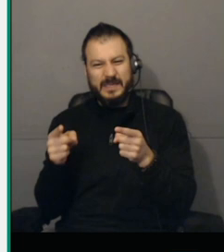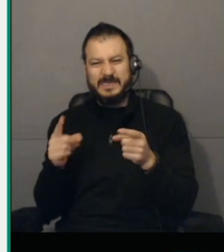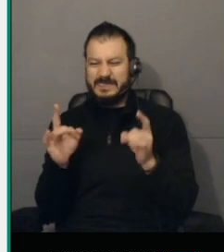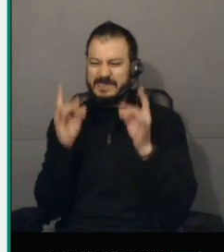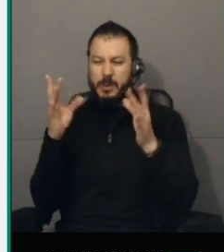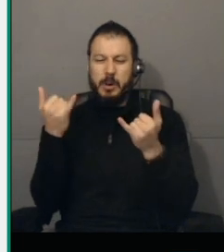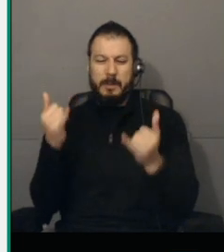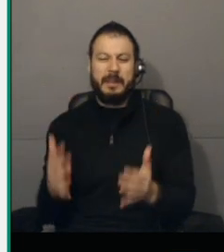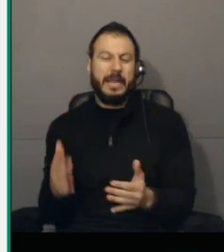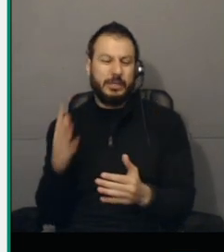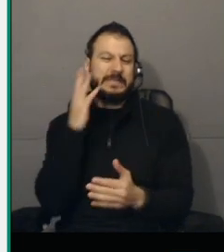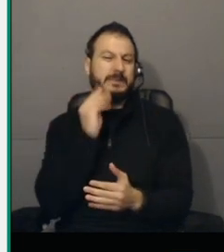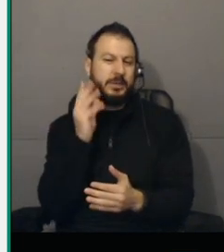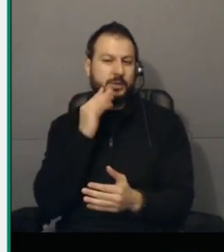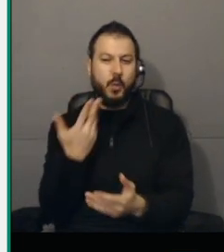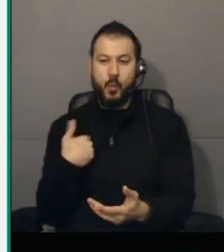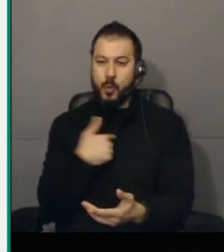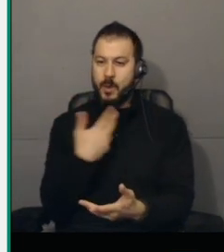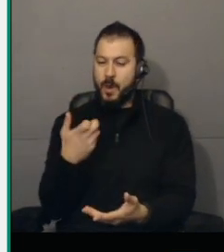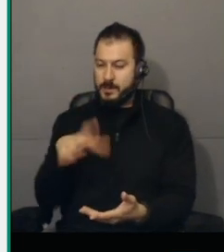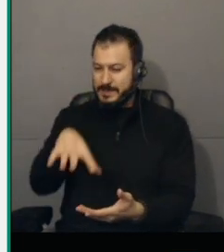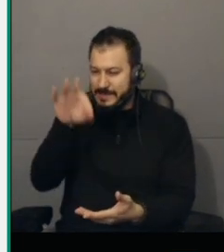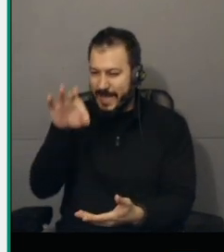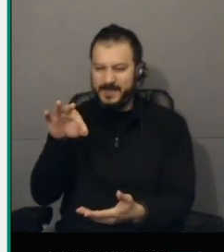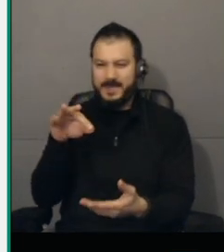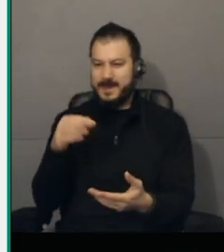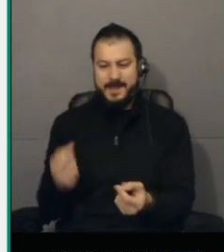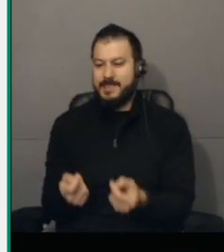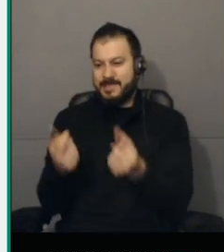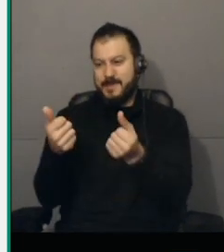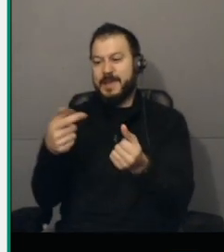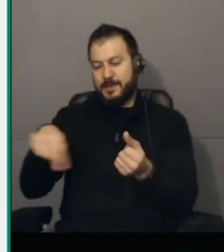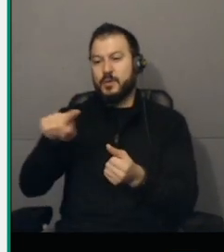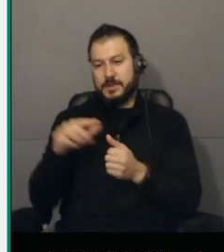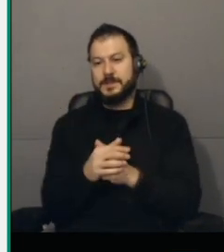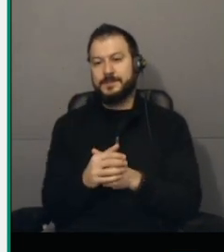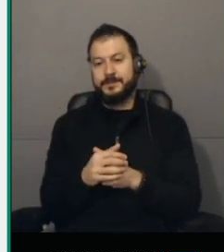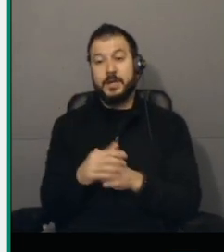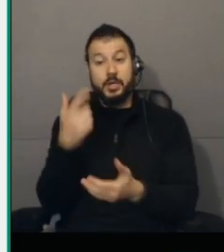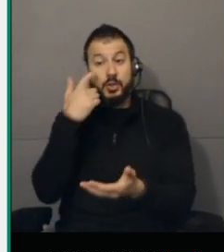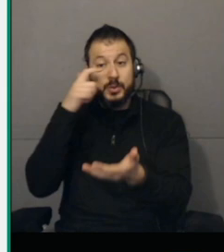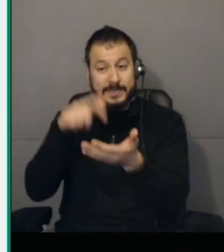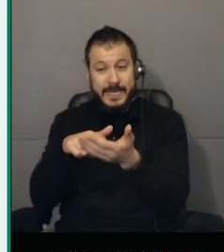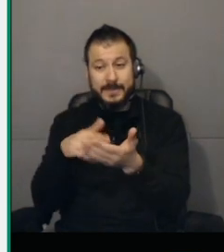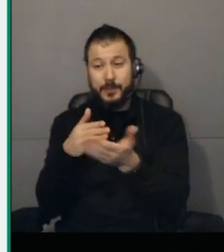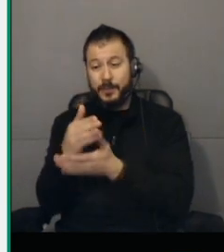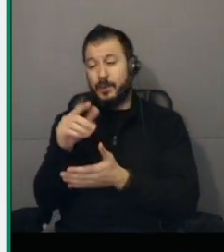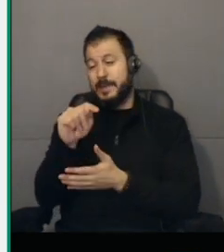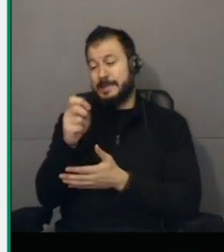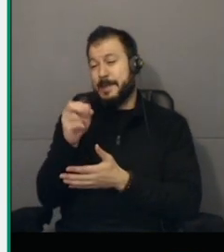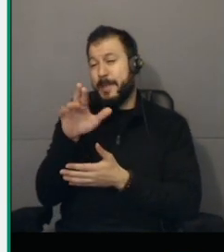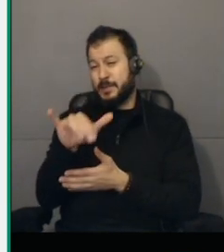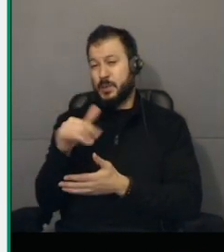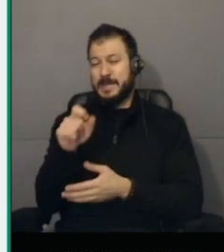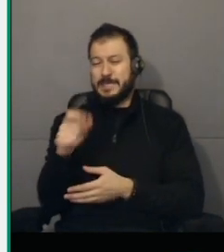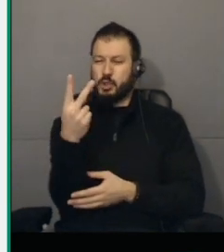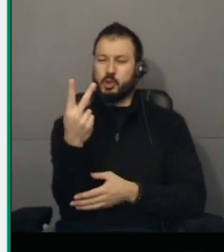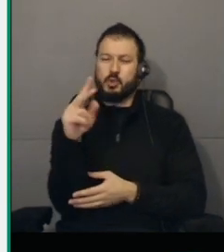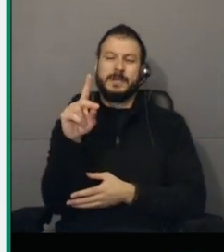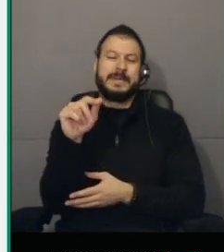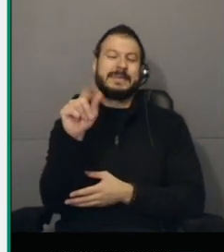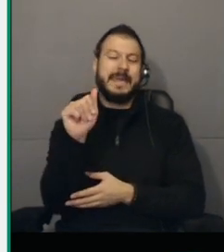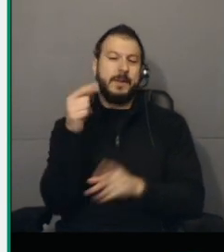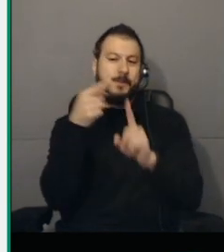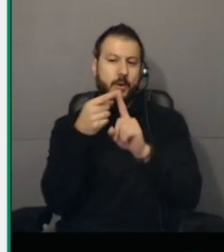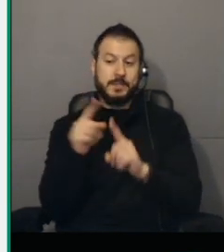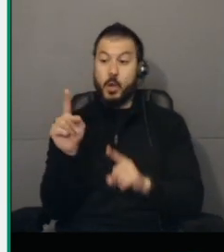and we want to detect and ultimately eliminate them. In order to detect these cases via telemetry, we need two data points,